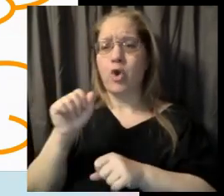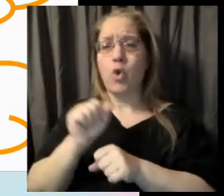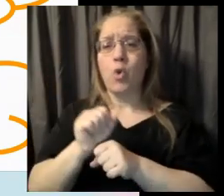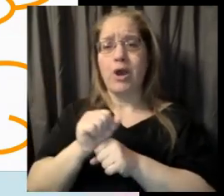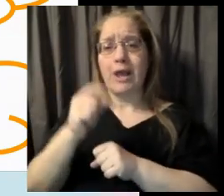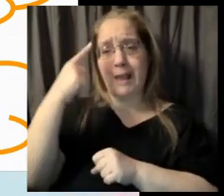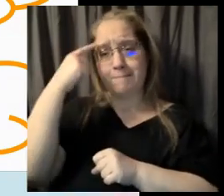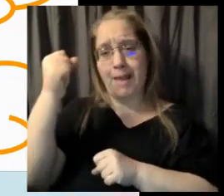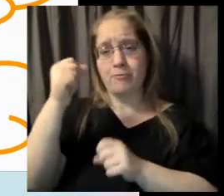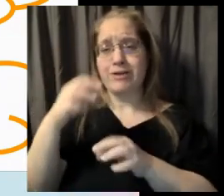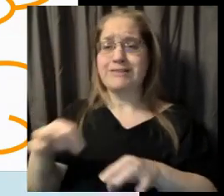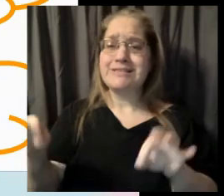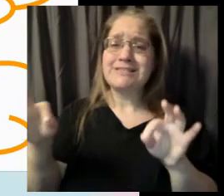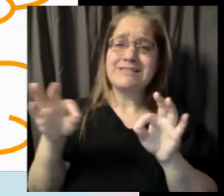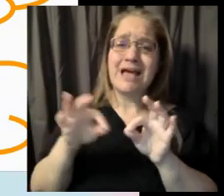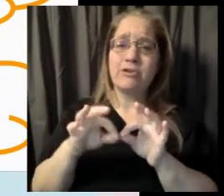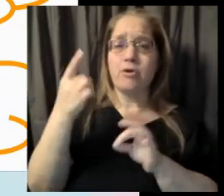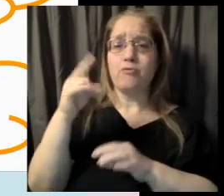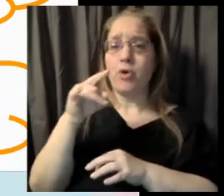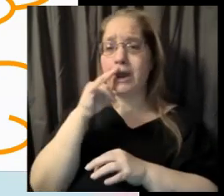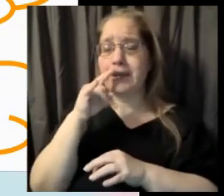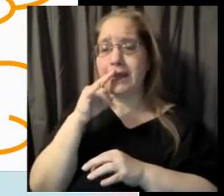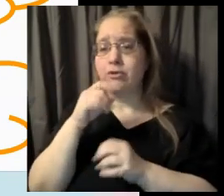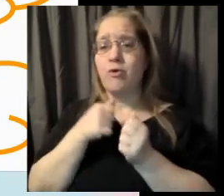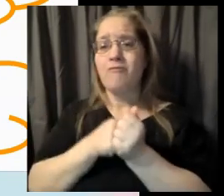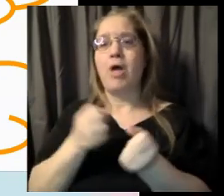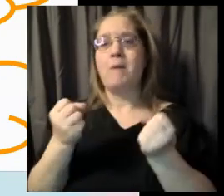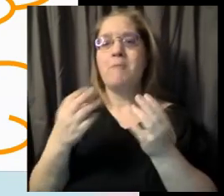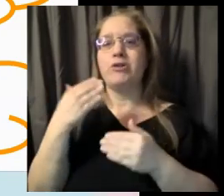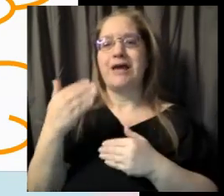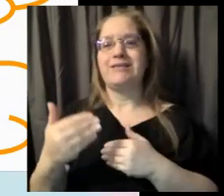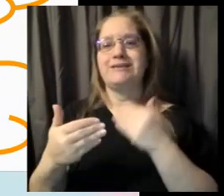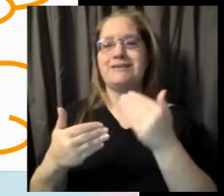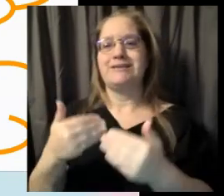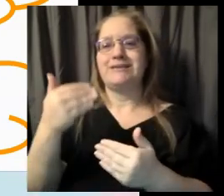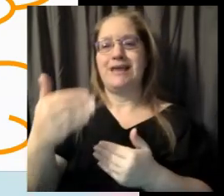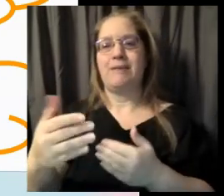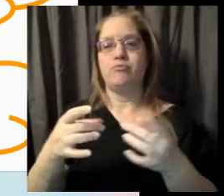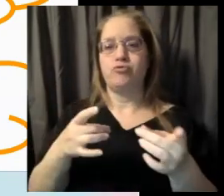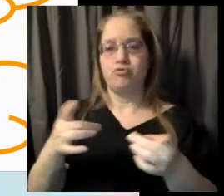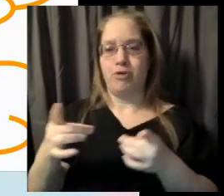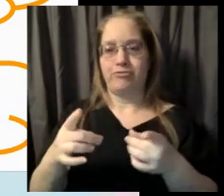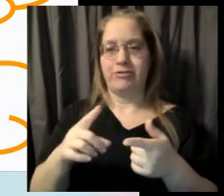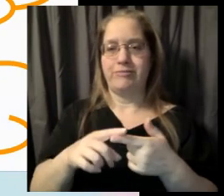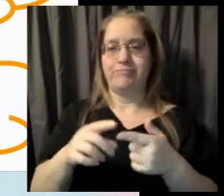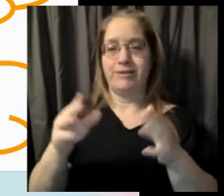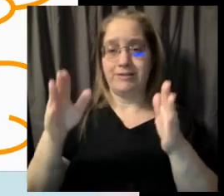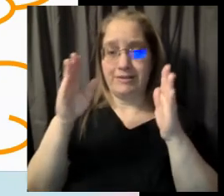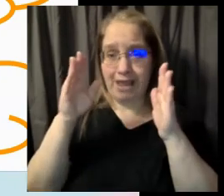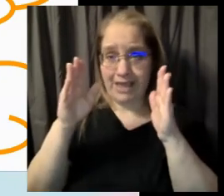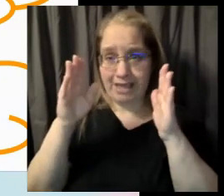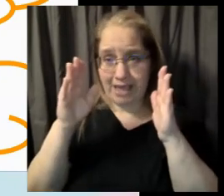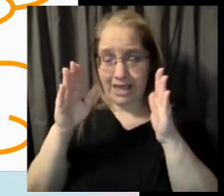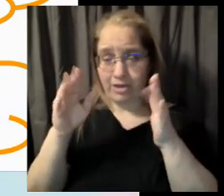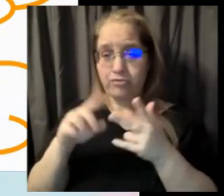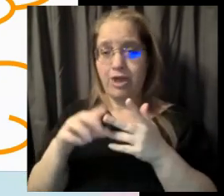essential for a child in following multiple step directions, staying engaged, in learning activities.